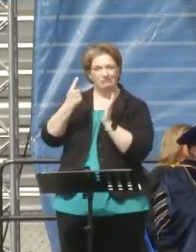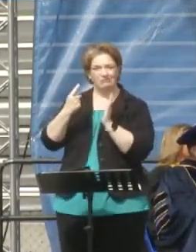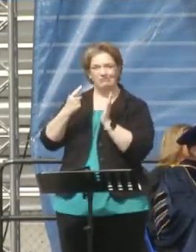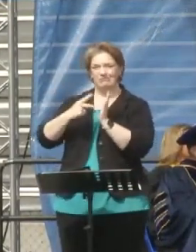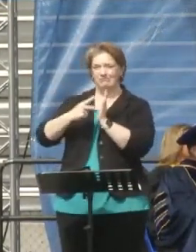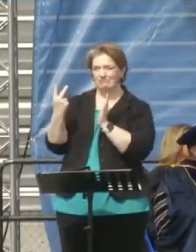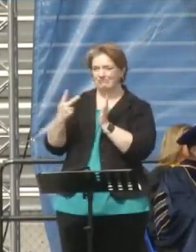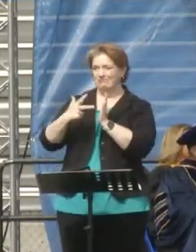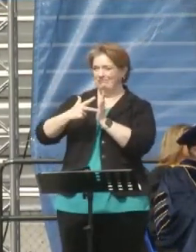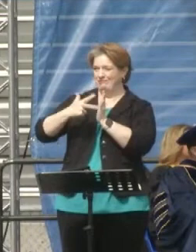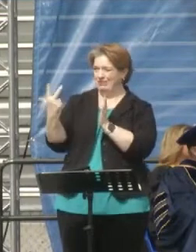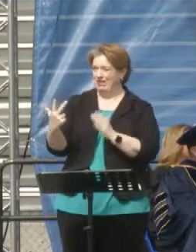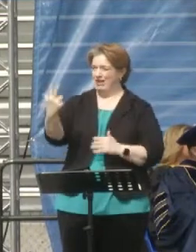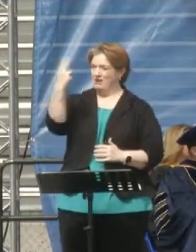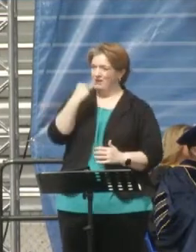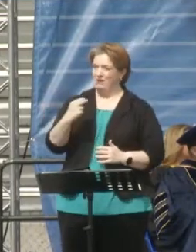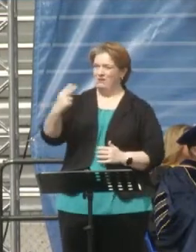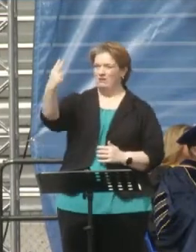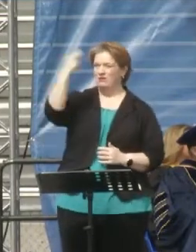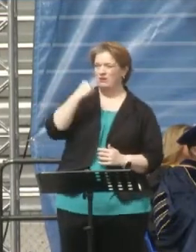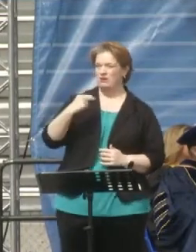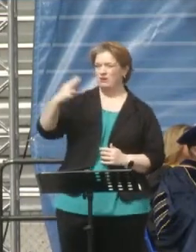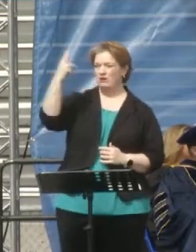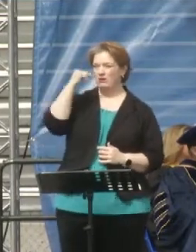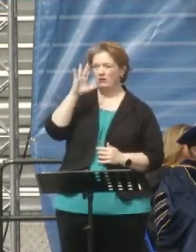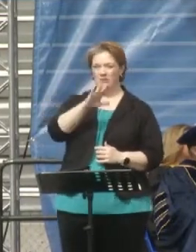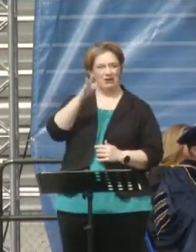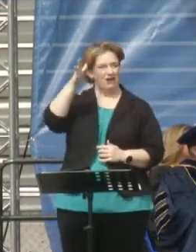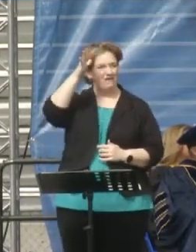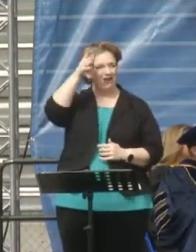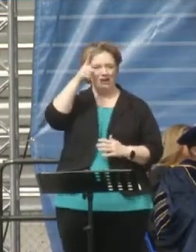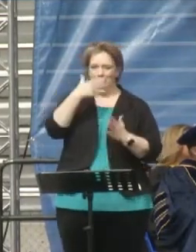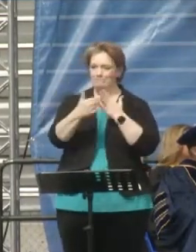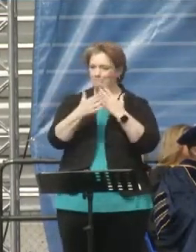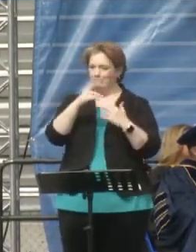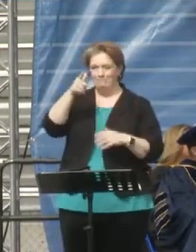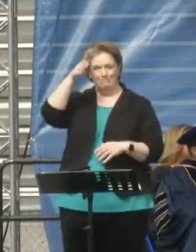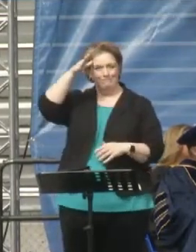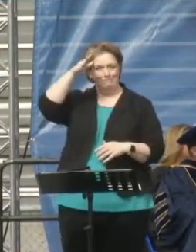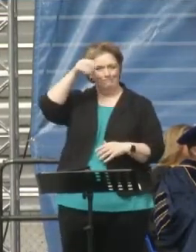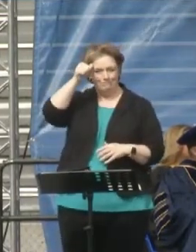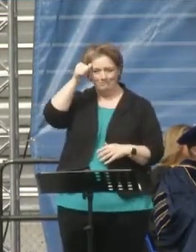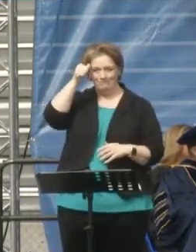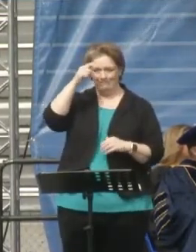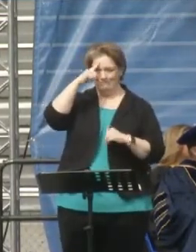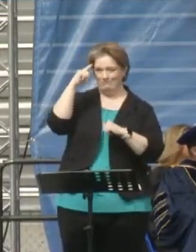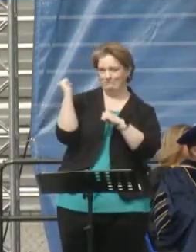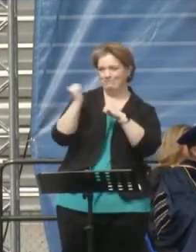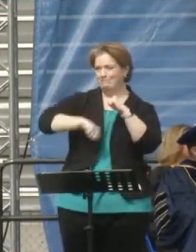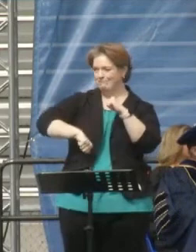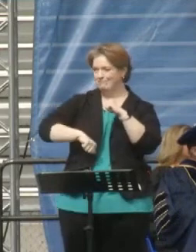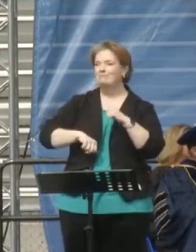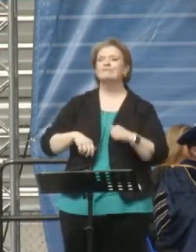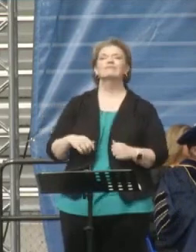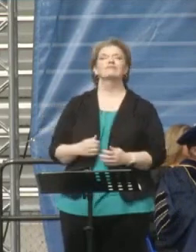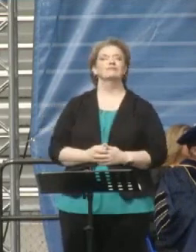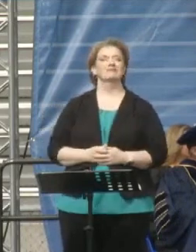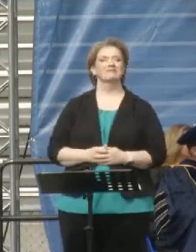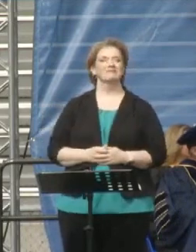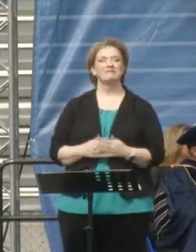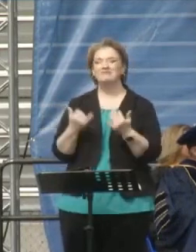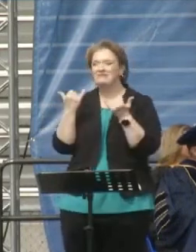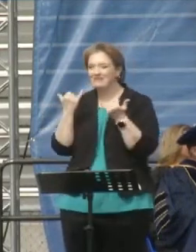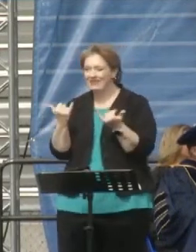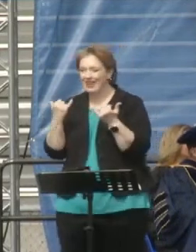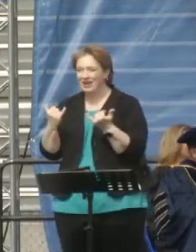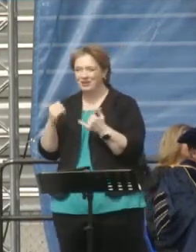his father was persistent. Sanjay, now an American citizen, often cites